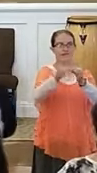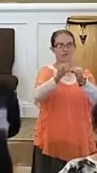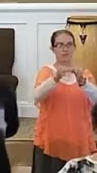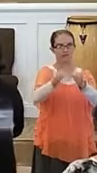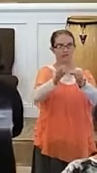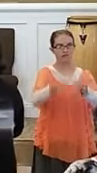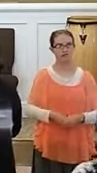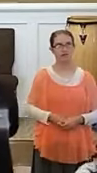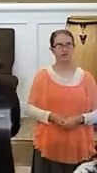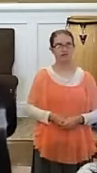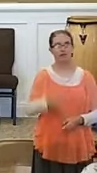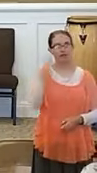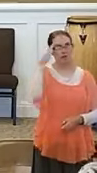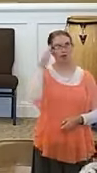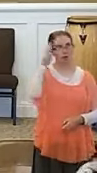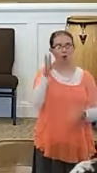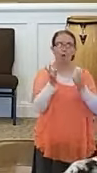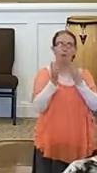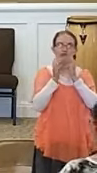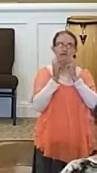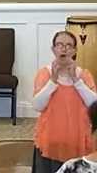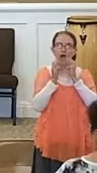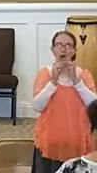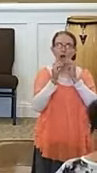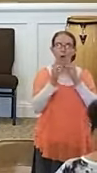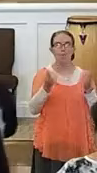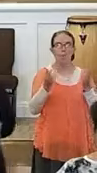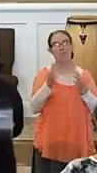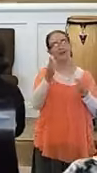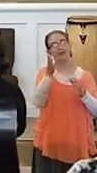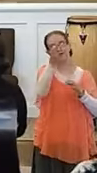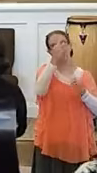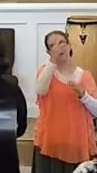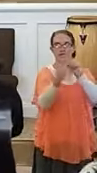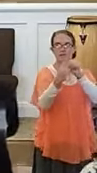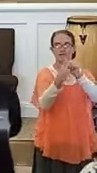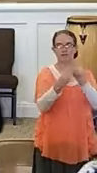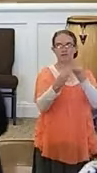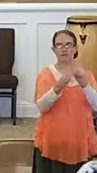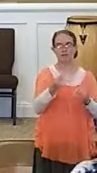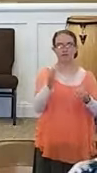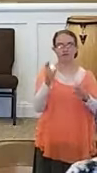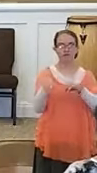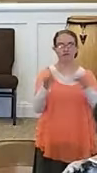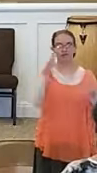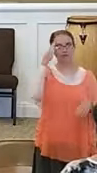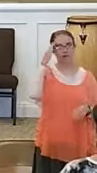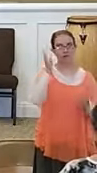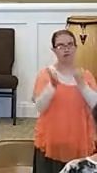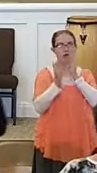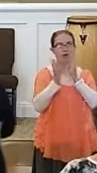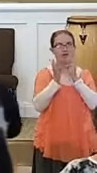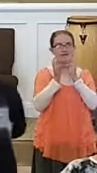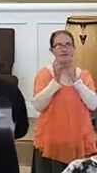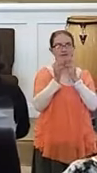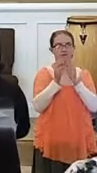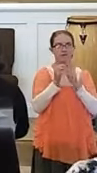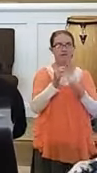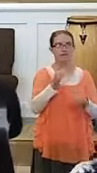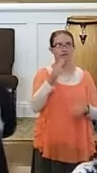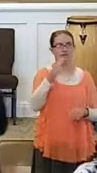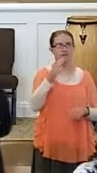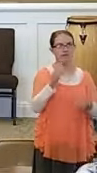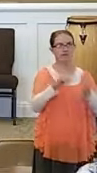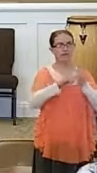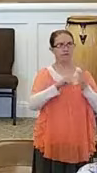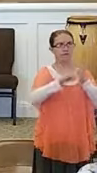Hallelujah. I don't know what tongue you'll speak, whatever tongue God chooses. But I do know you will speak with tongues. And you know what it is? It's a